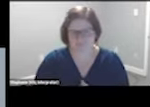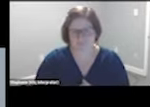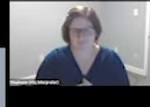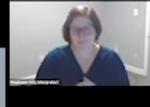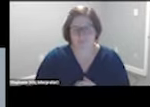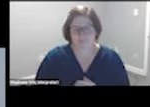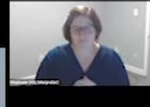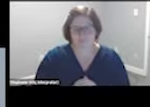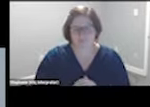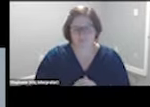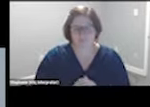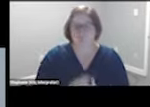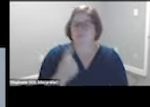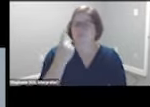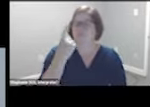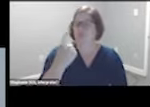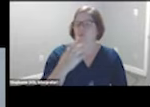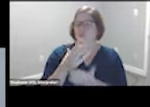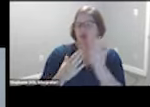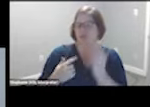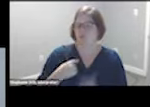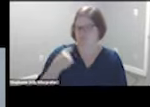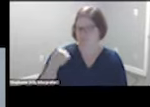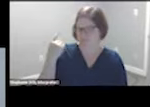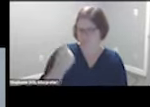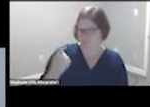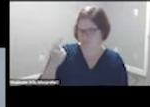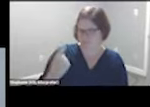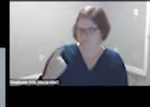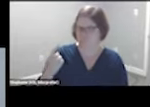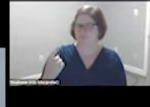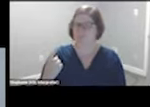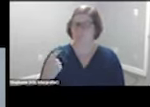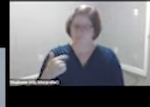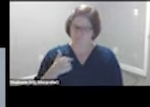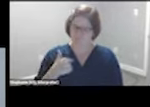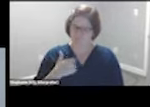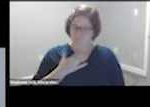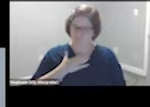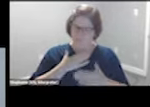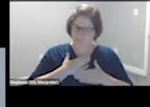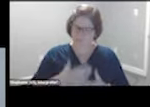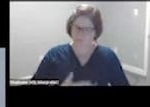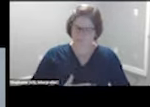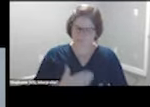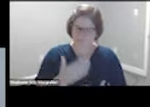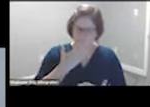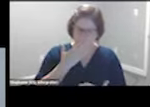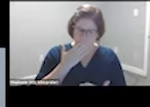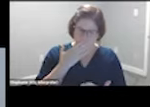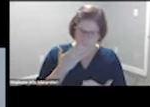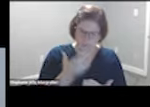wonder and suspicious, even with this good condition of my physical status, it's really tough. But what